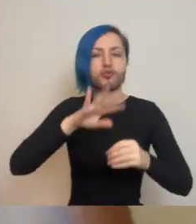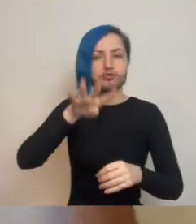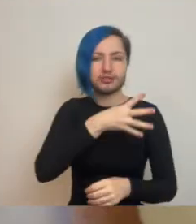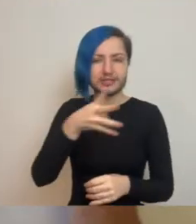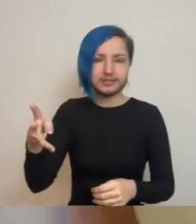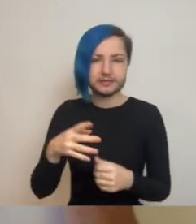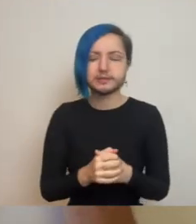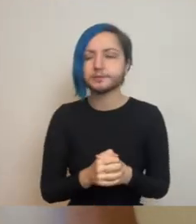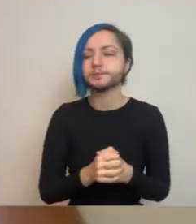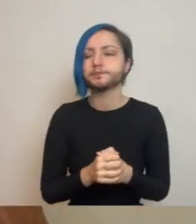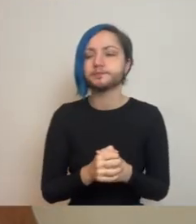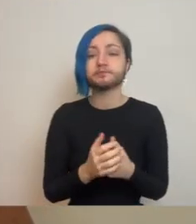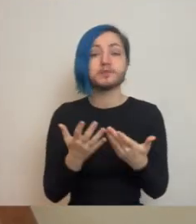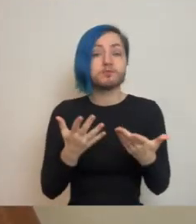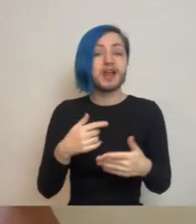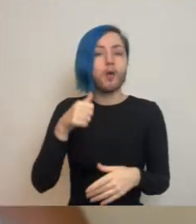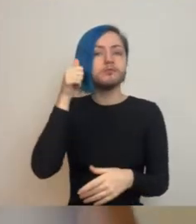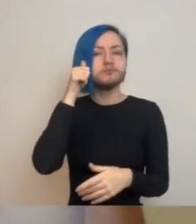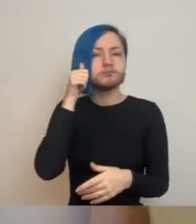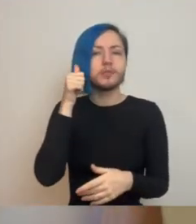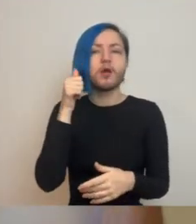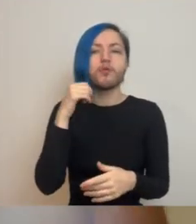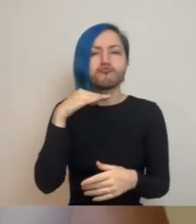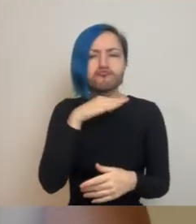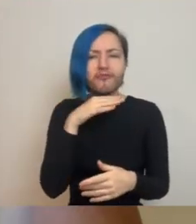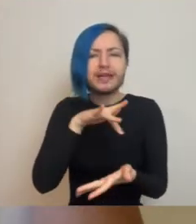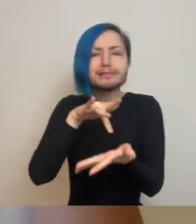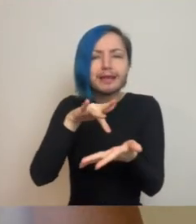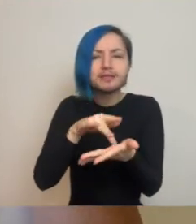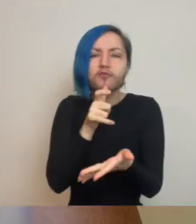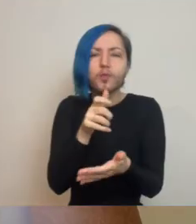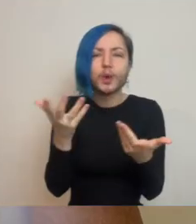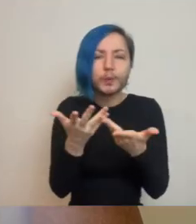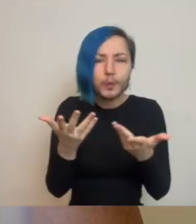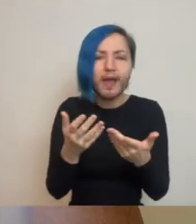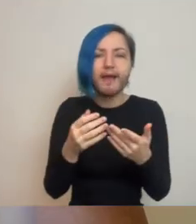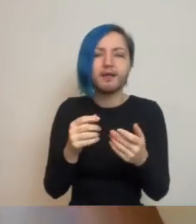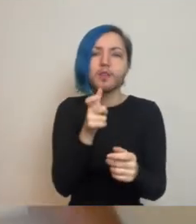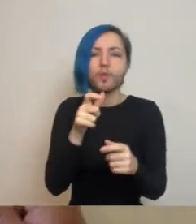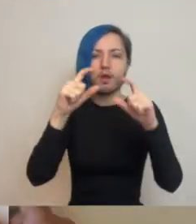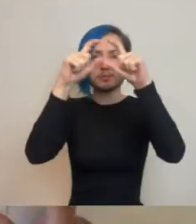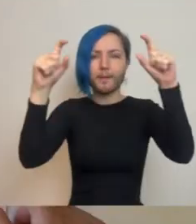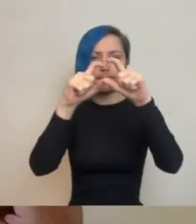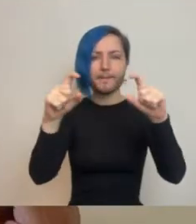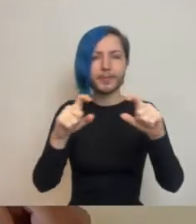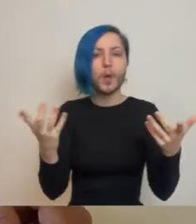gridded up completely. So I can work out roughly where the centre will be and where my words will